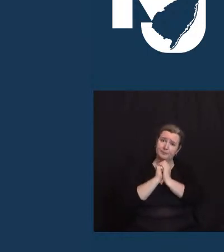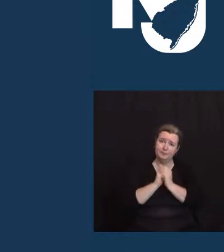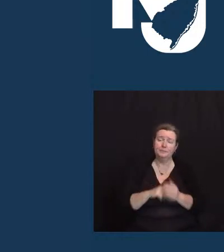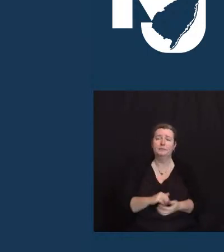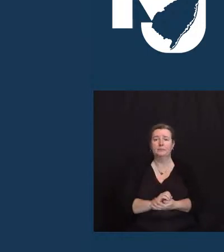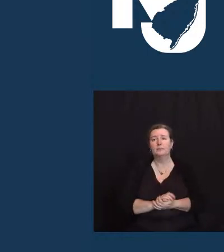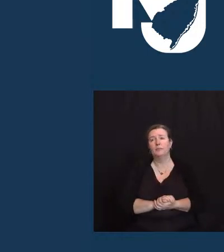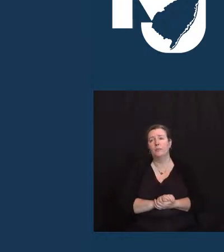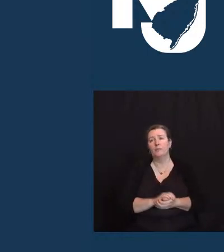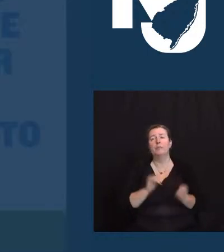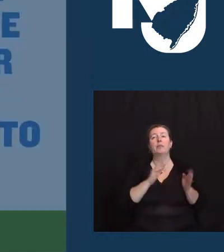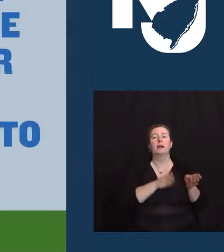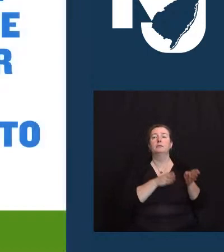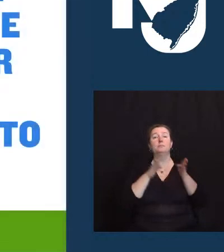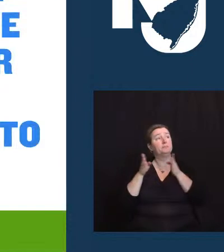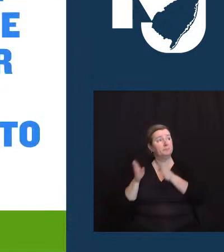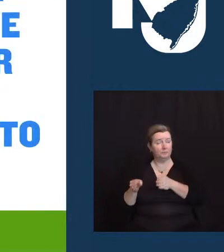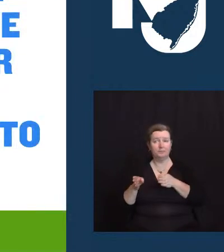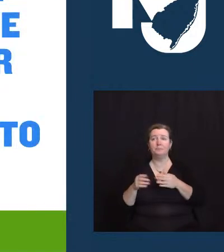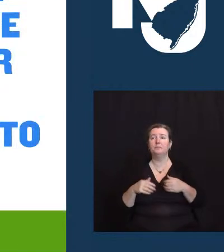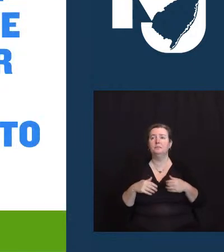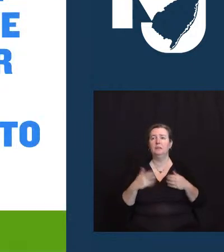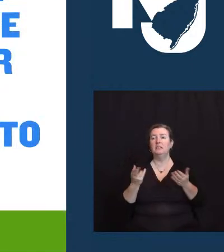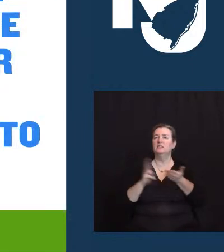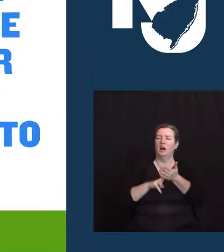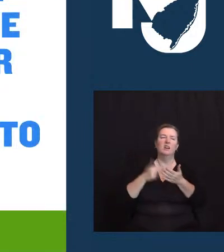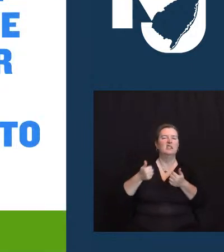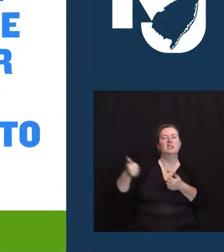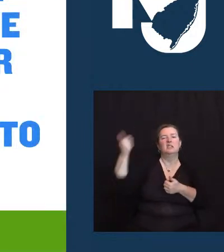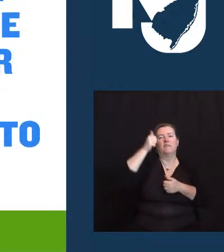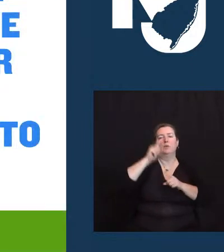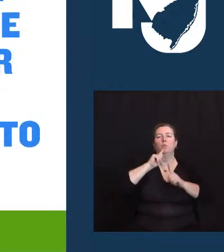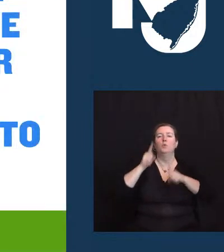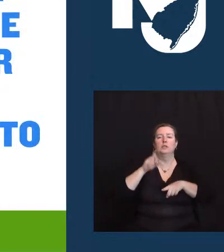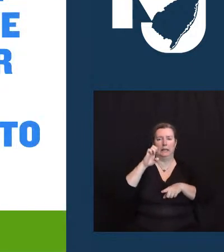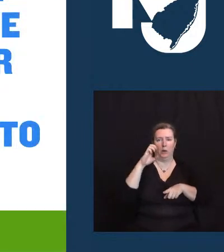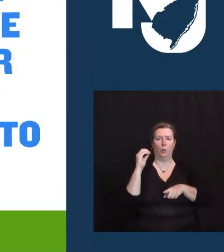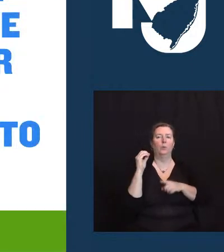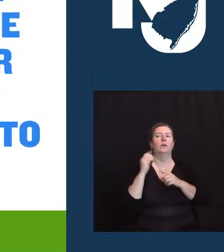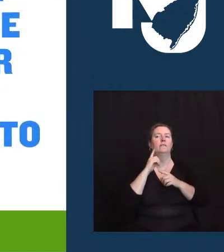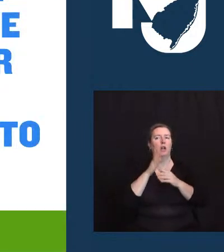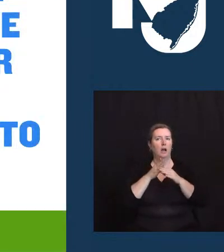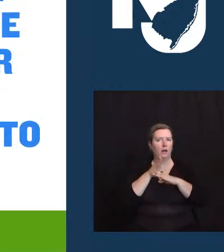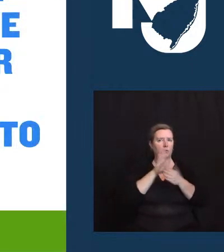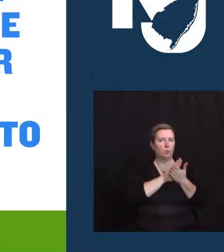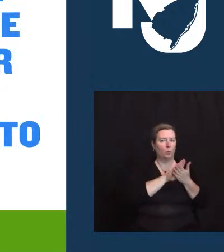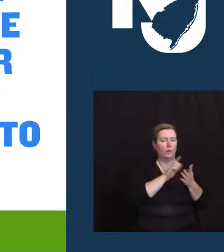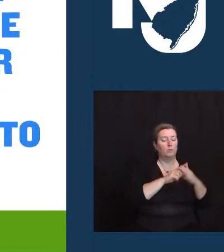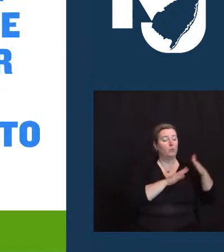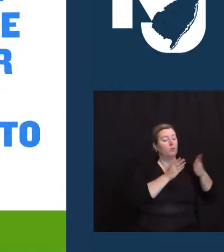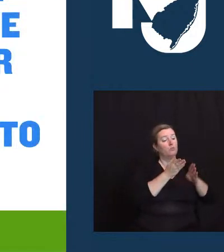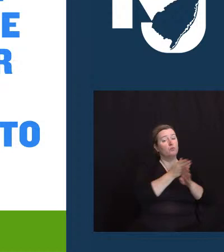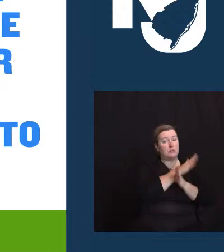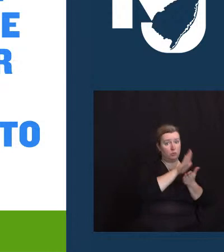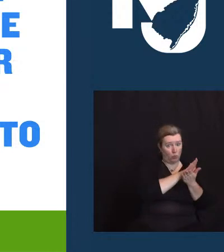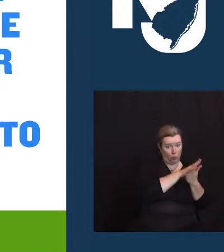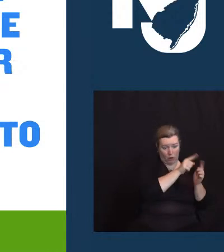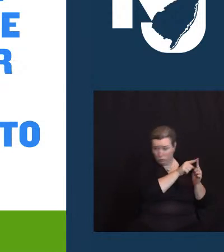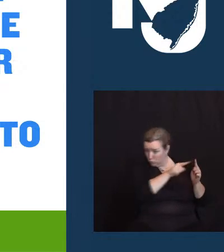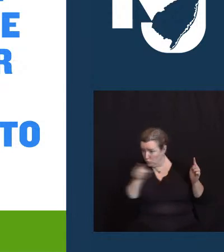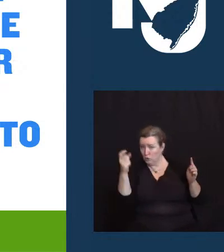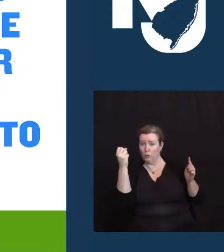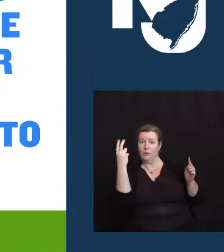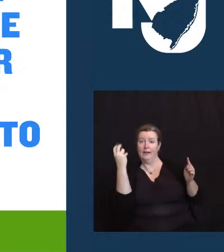Switching gears, today I'm signing an executive order requiring all preschool through grade 12 school personnel to be